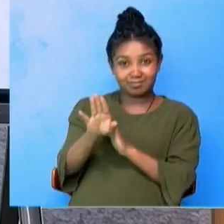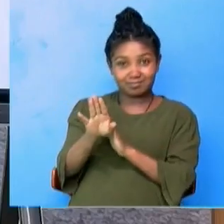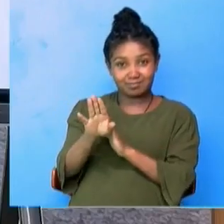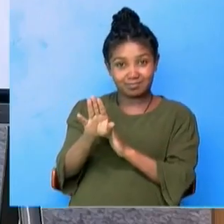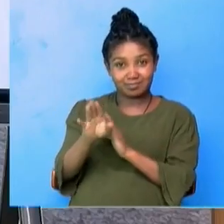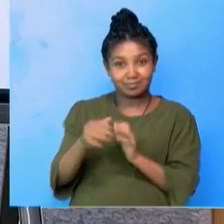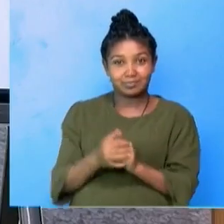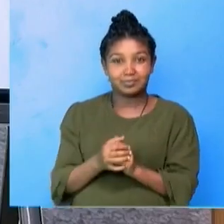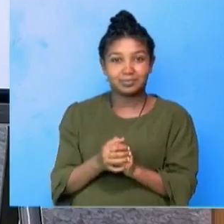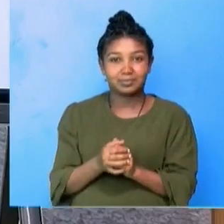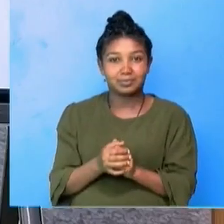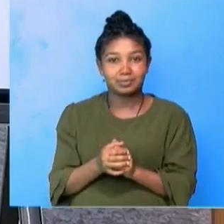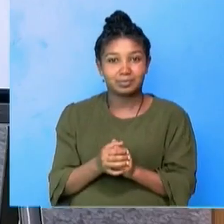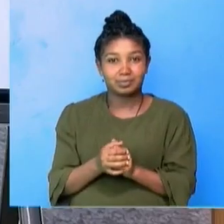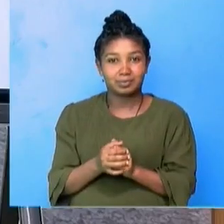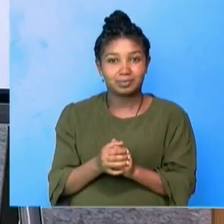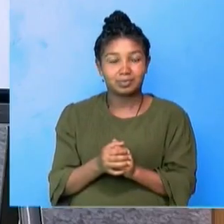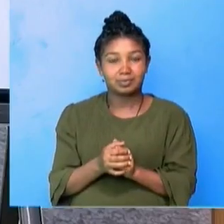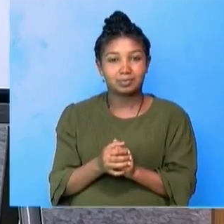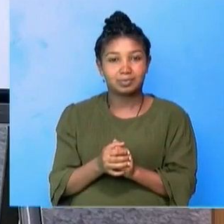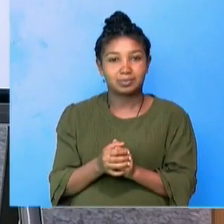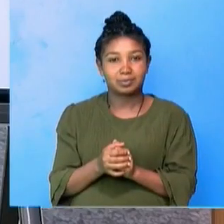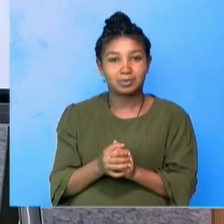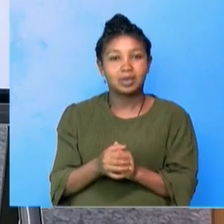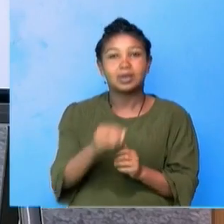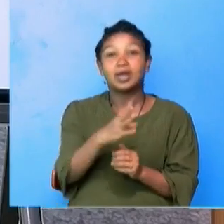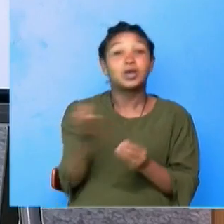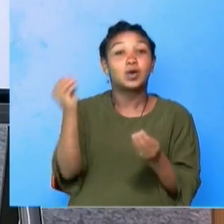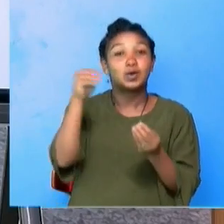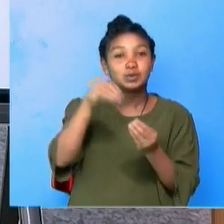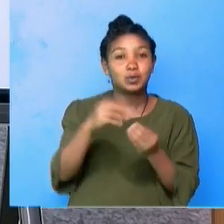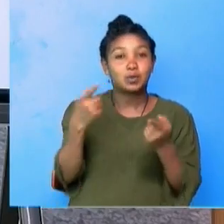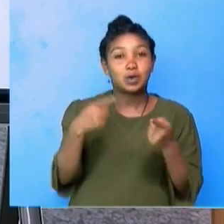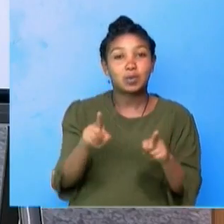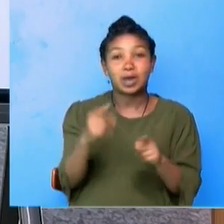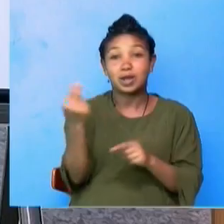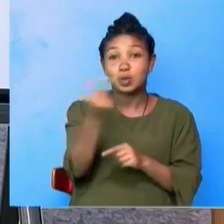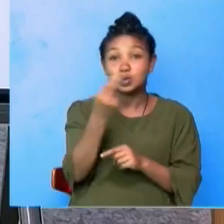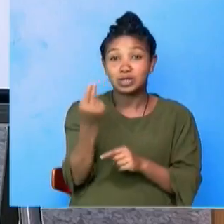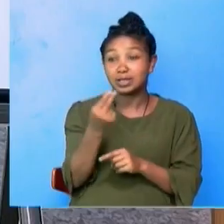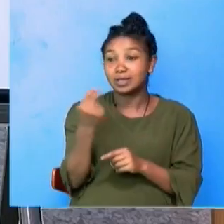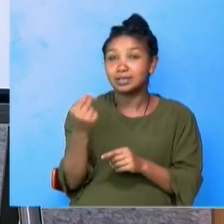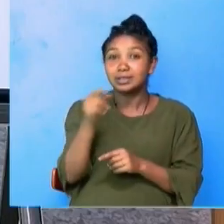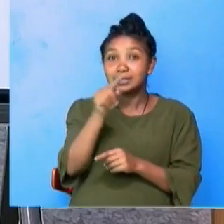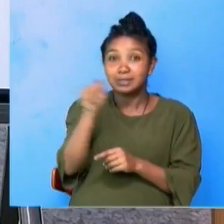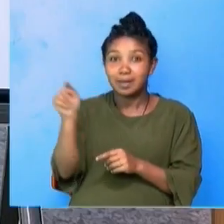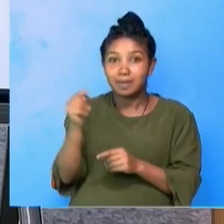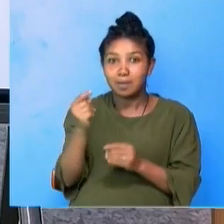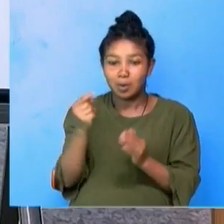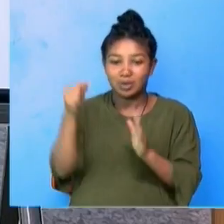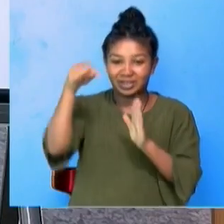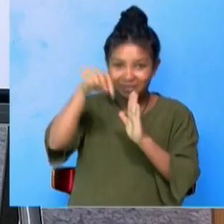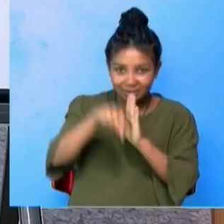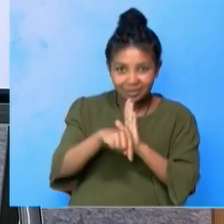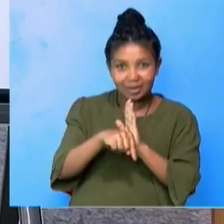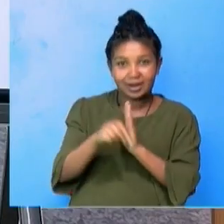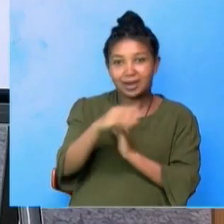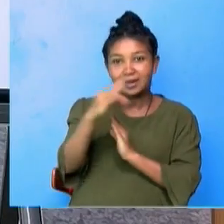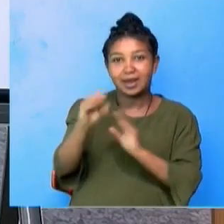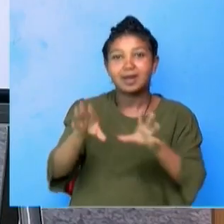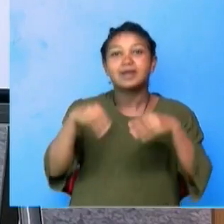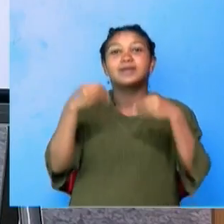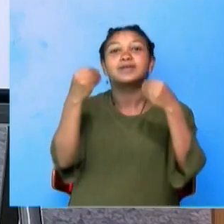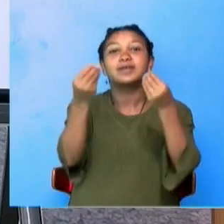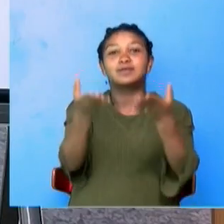speaking the different language. And also, when we are using them, it gives more detail and